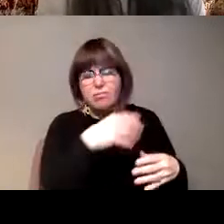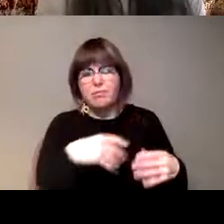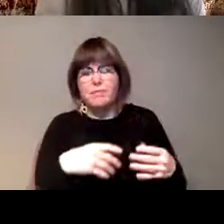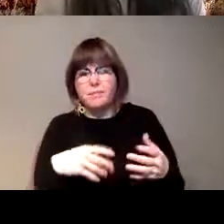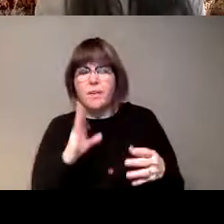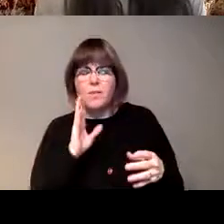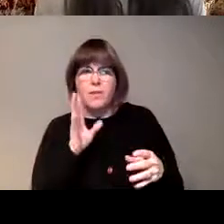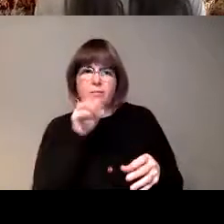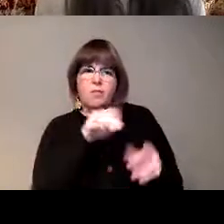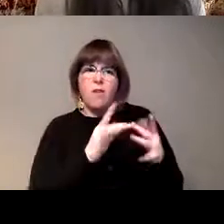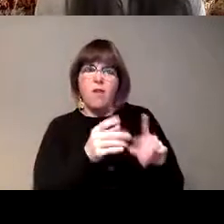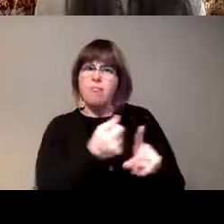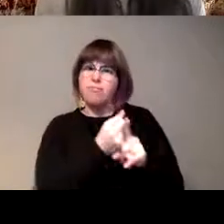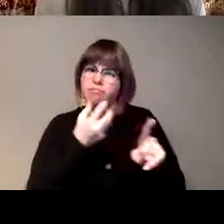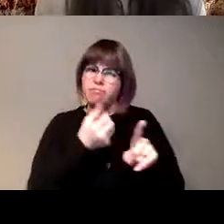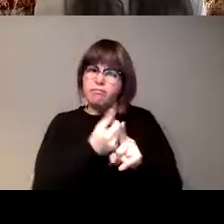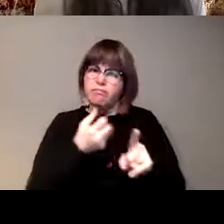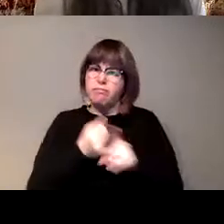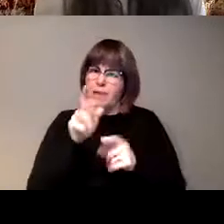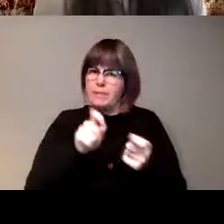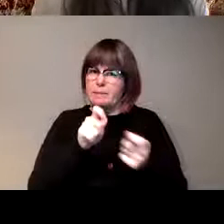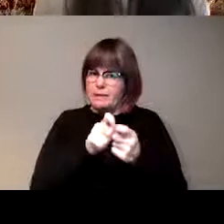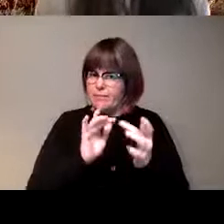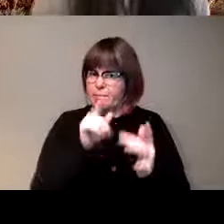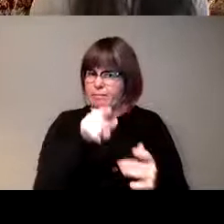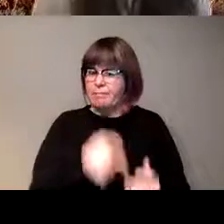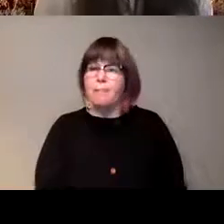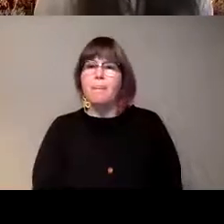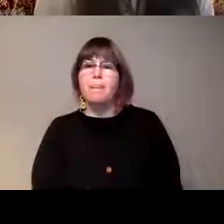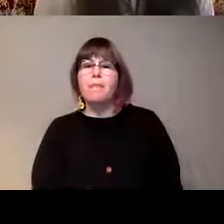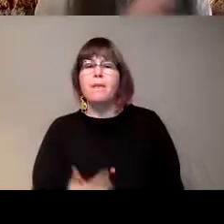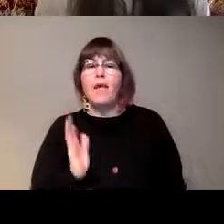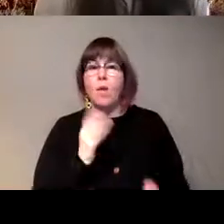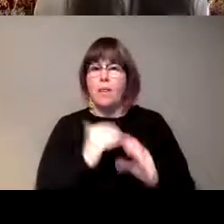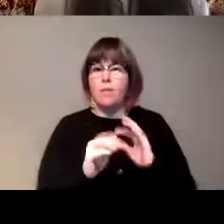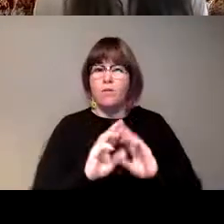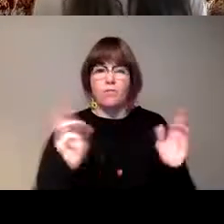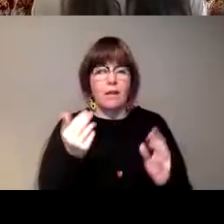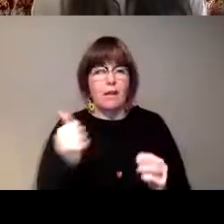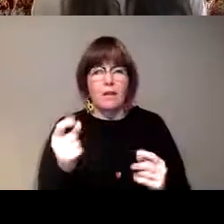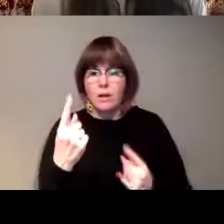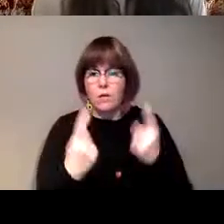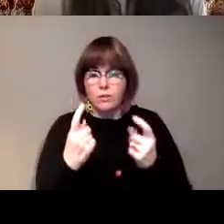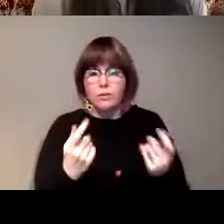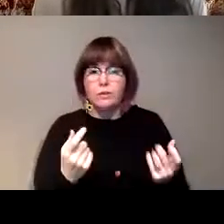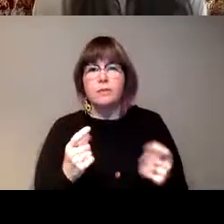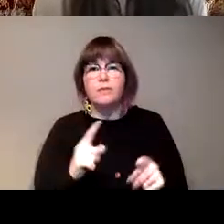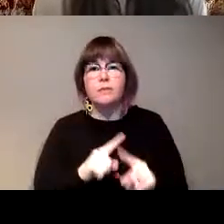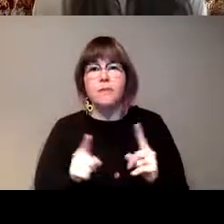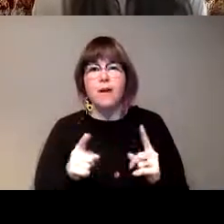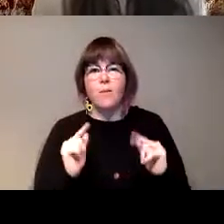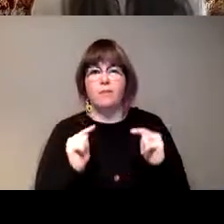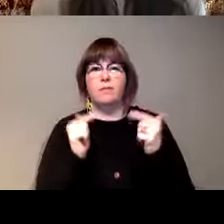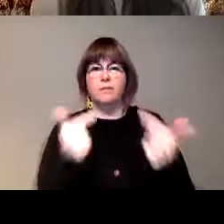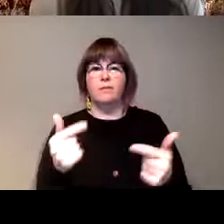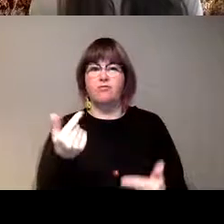more detail in this blog post. I have our emails up for questions, but I would like to turn it over to